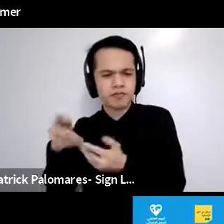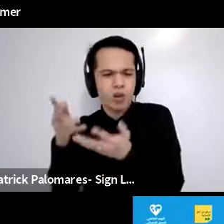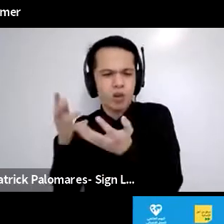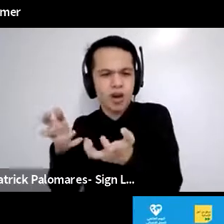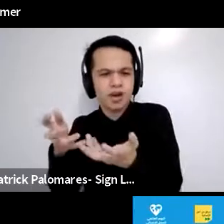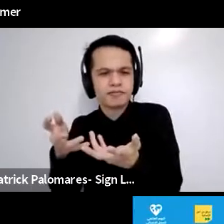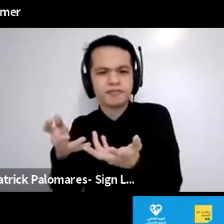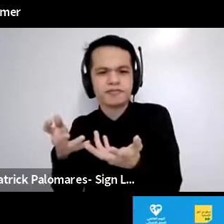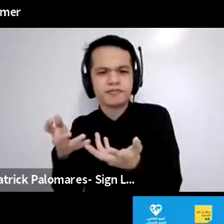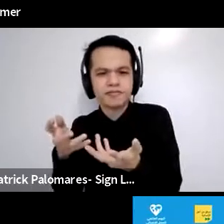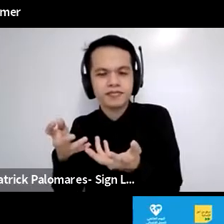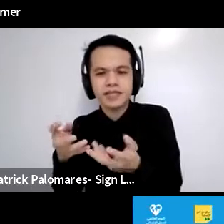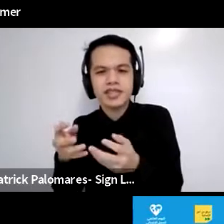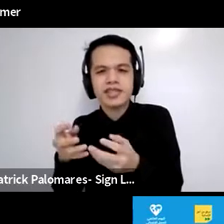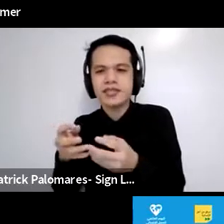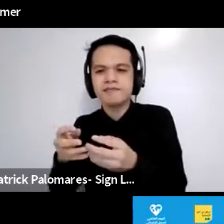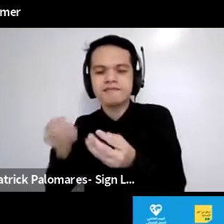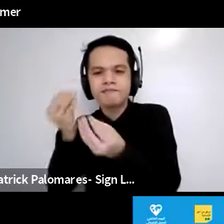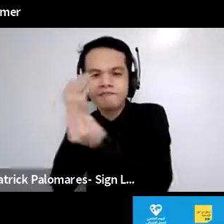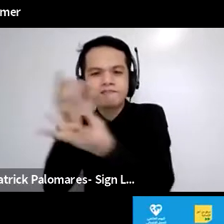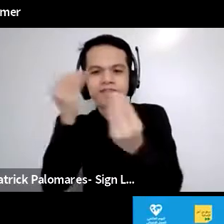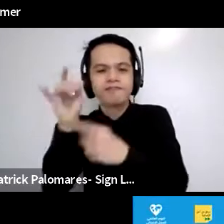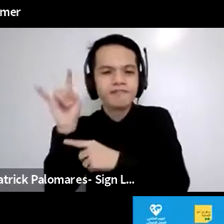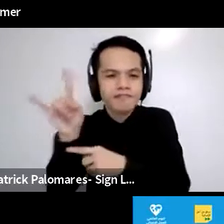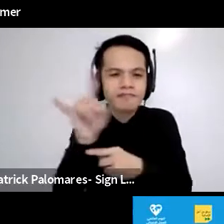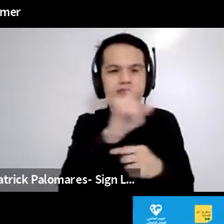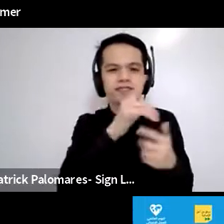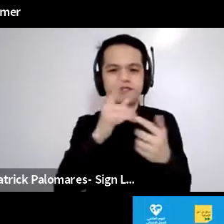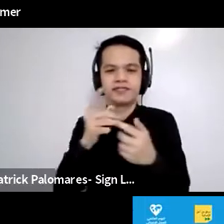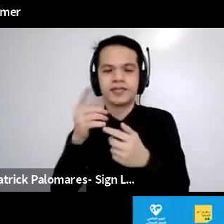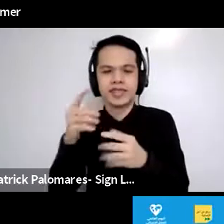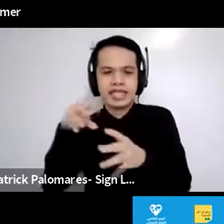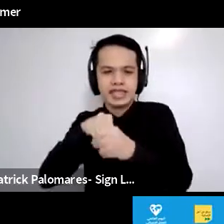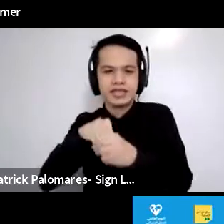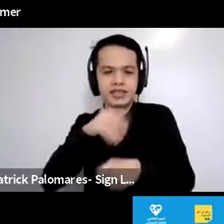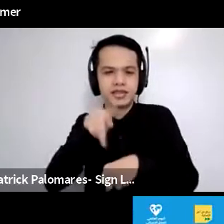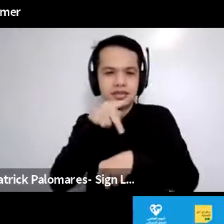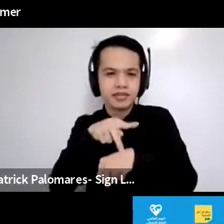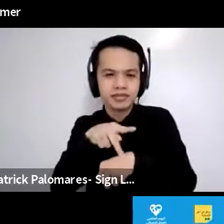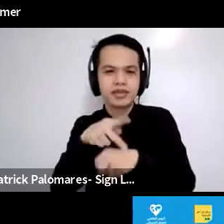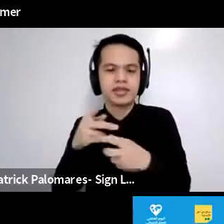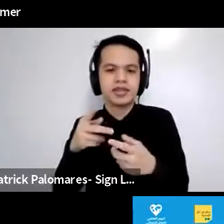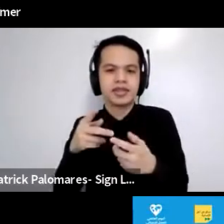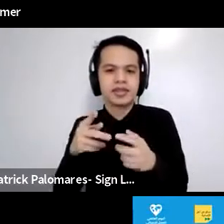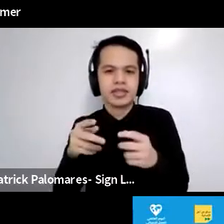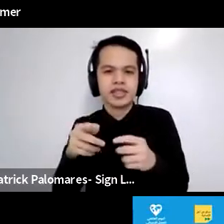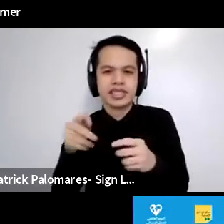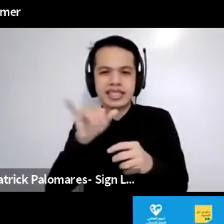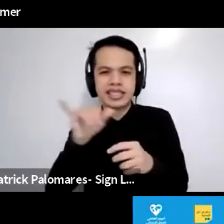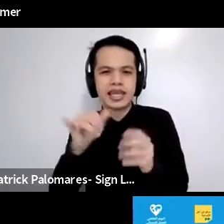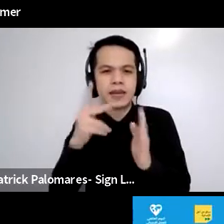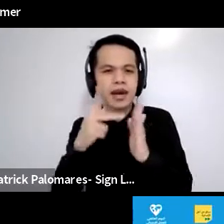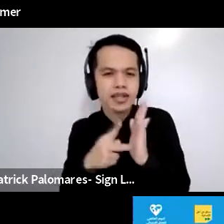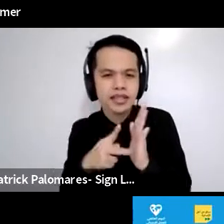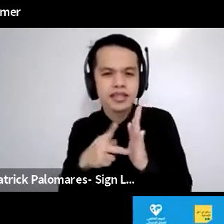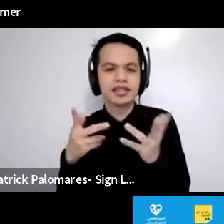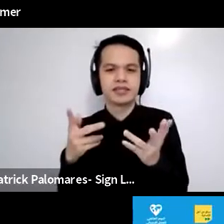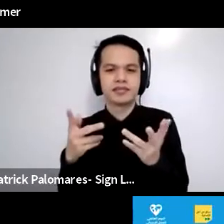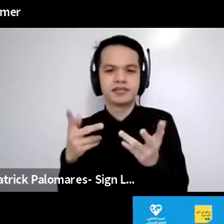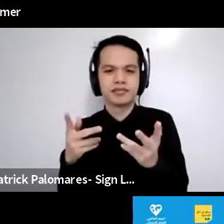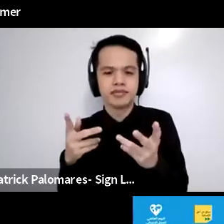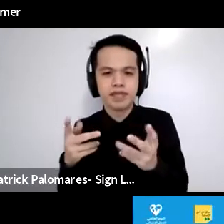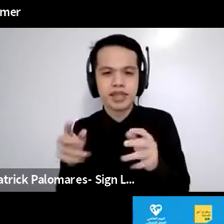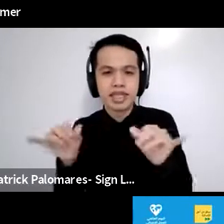really mainstream anticipatory action, you know, in the Philippines at the policy level. And that's why currently